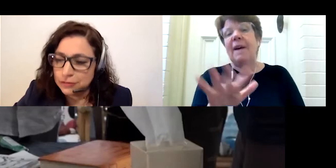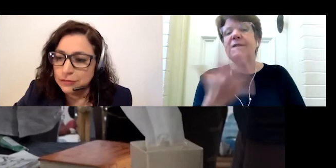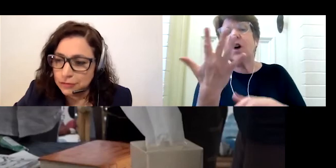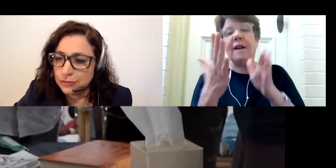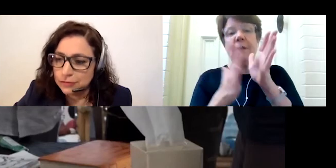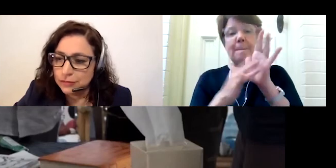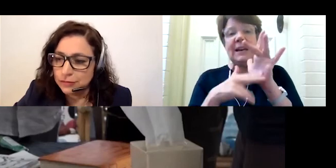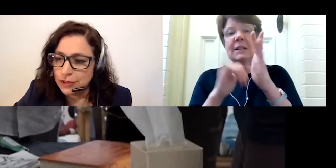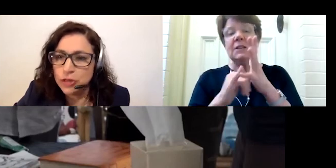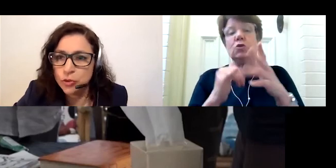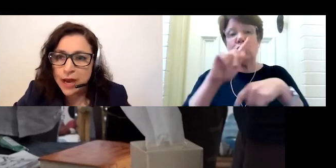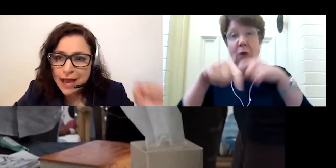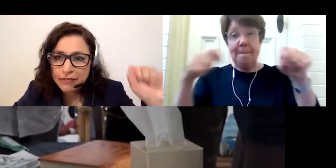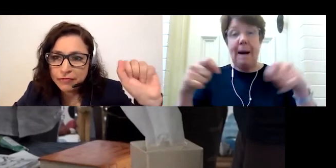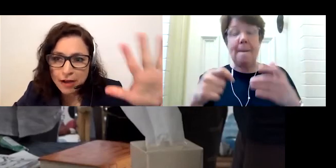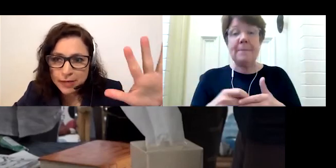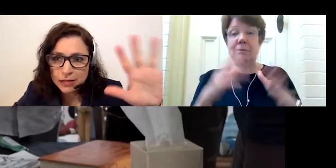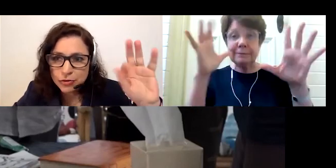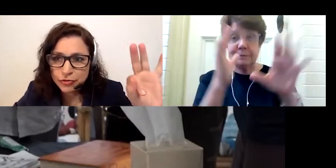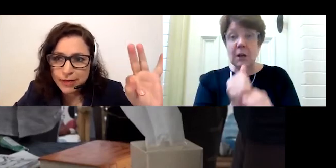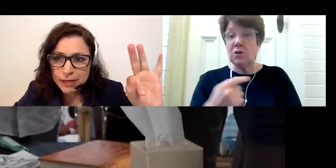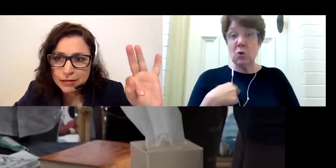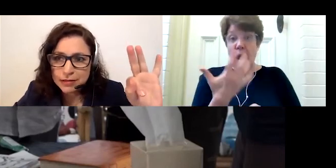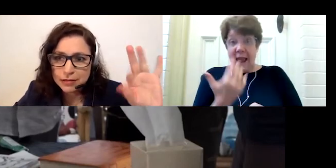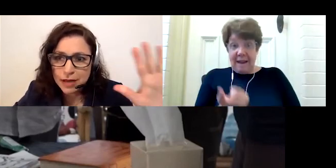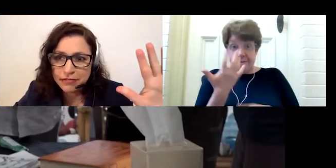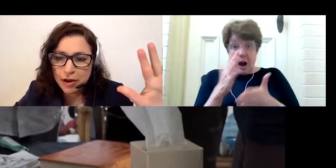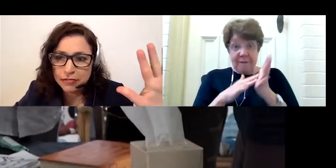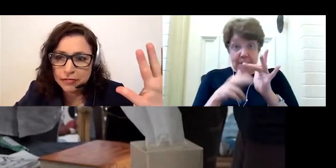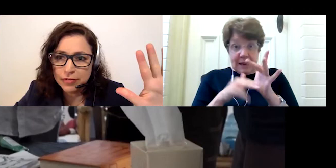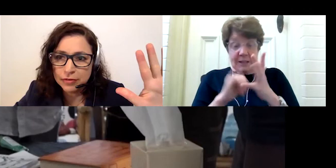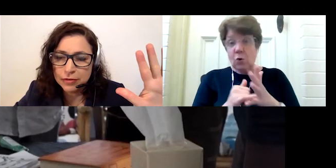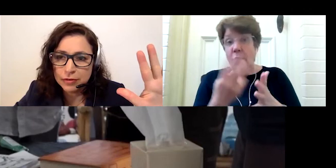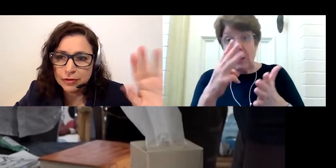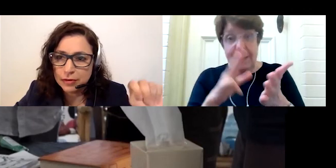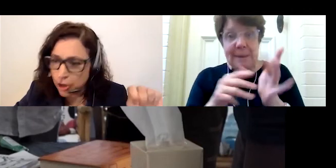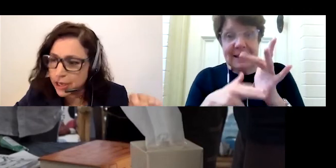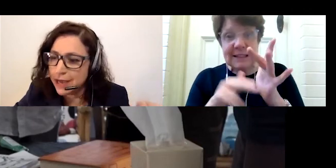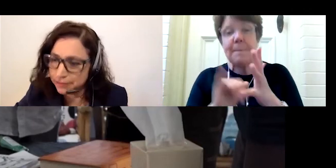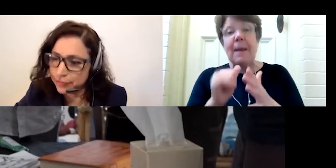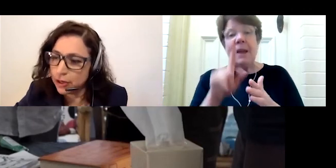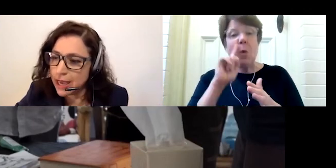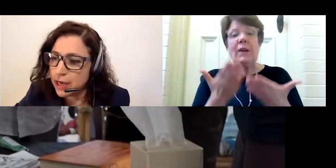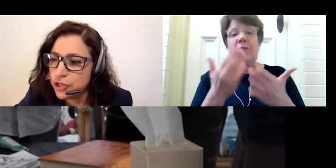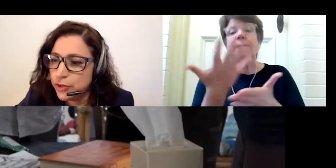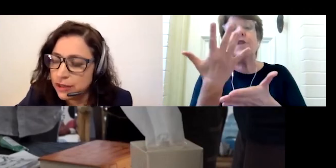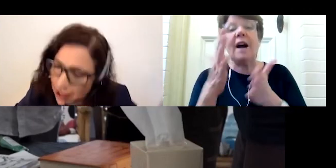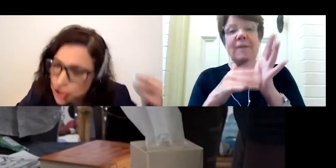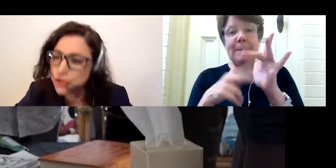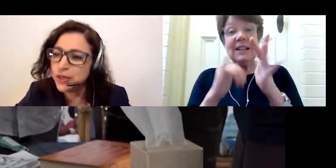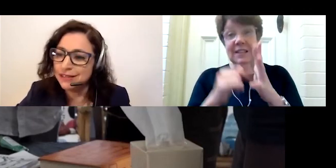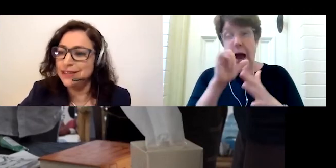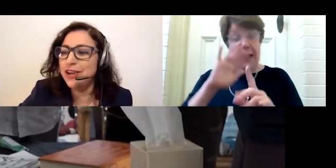any questions come through. So do I have 5 minutes or 3 minutes? I have 5. Let's do 5 and then we'll wrap up. Okay, I can do it.